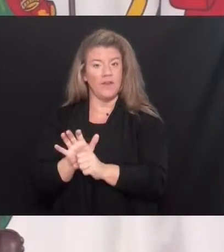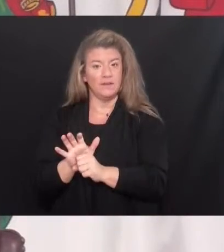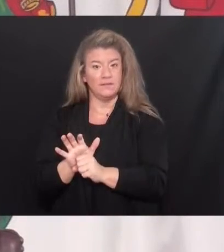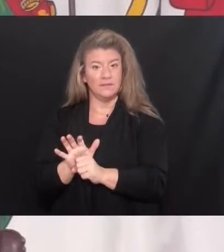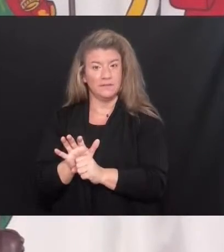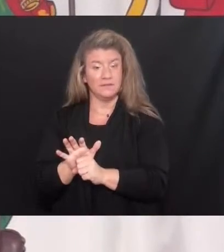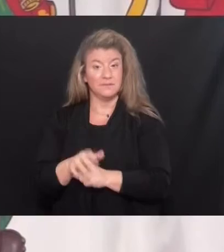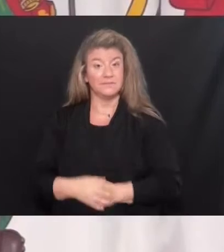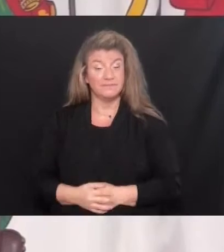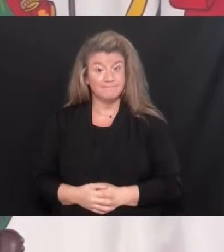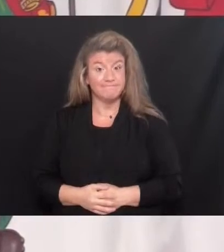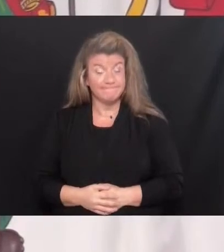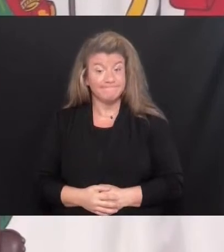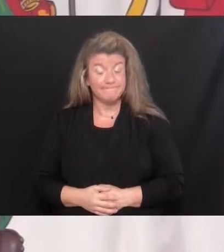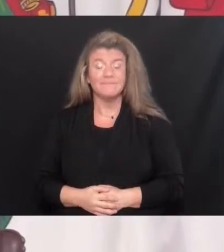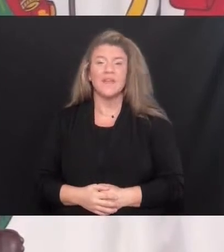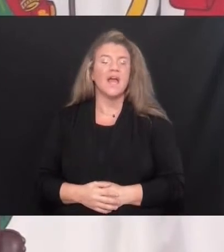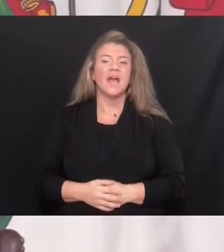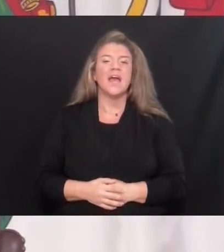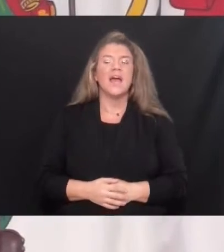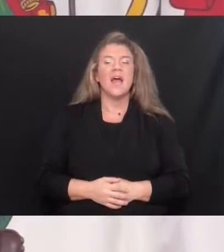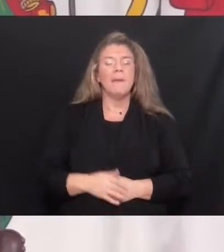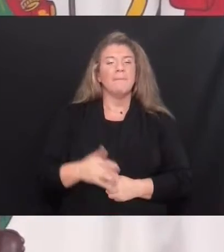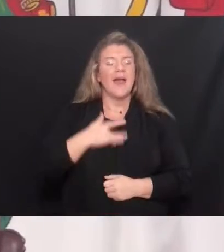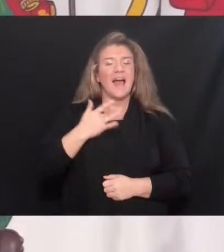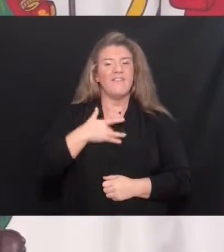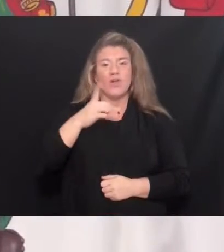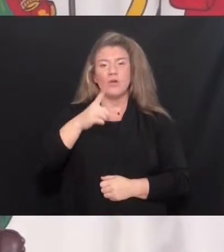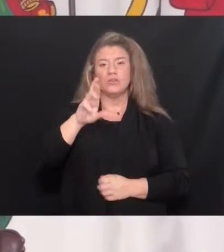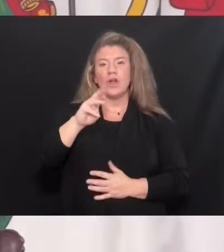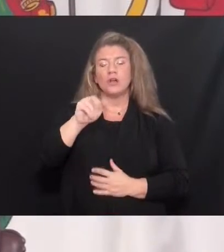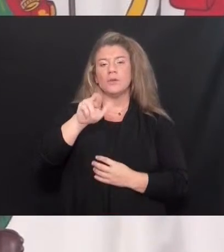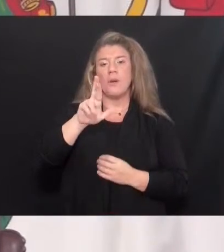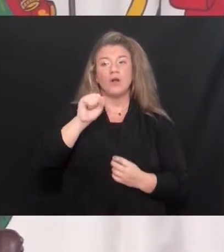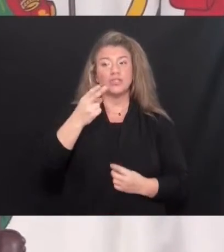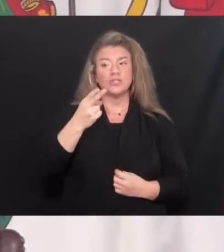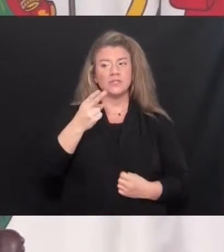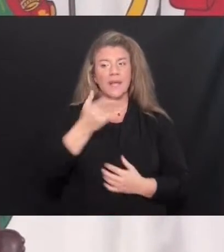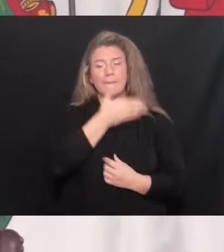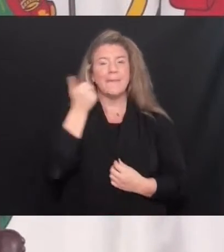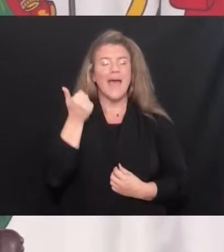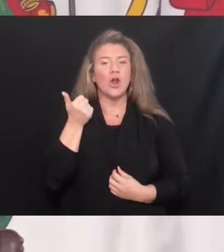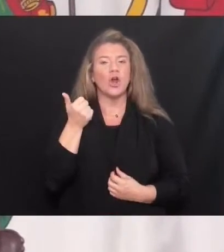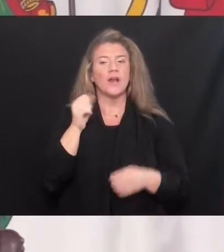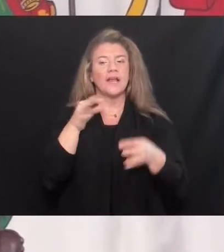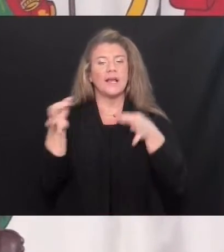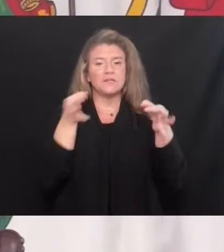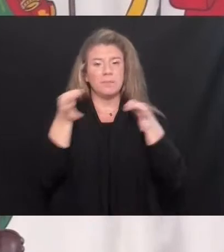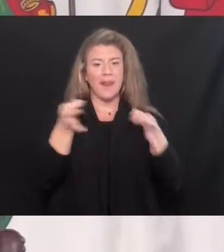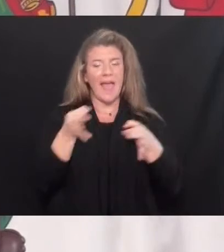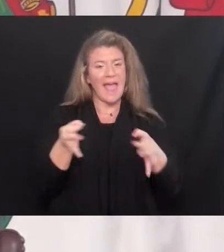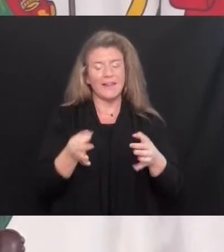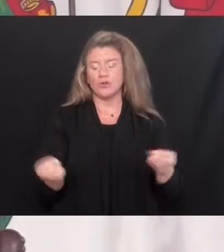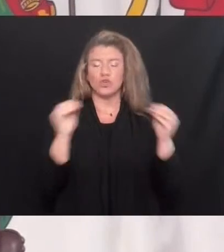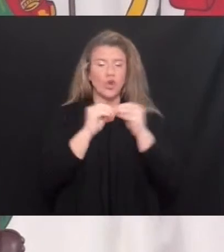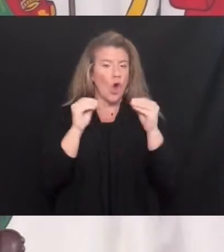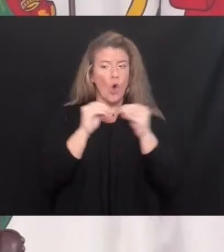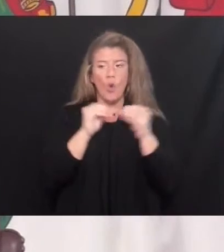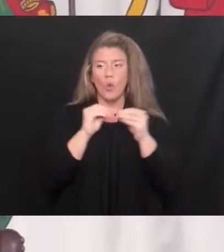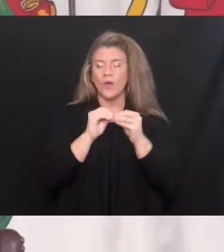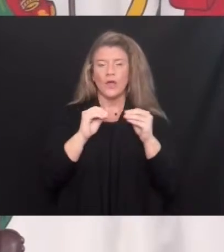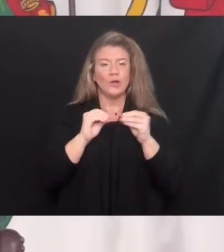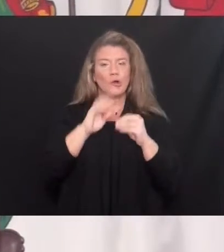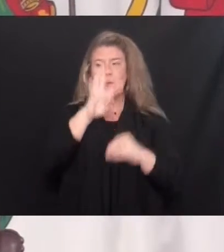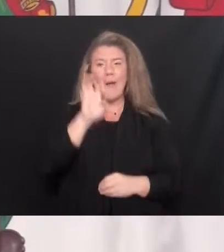but Paul, I think Dr. Marsh can better explain, but there's no question, in my